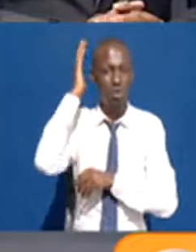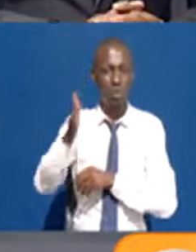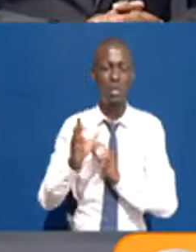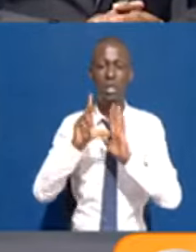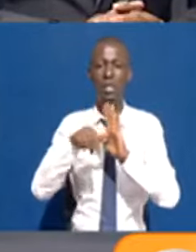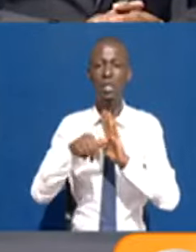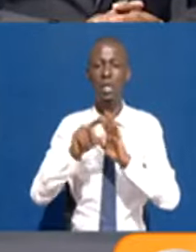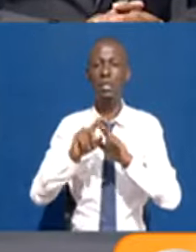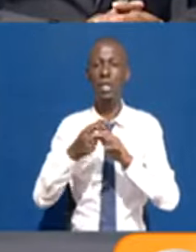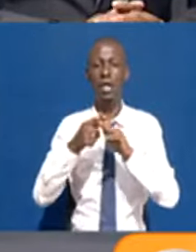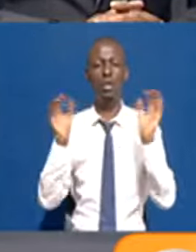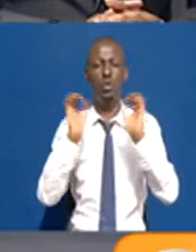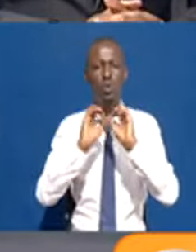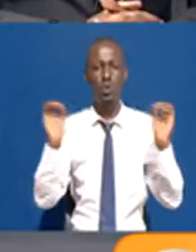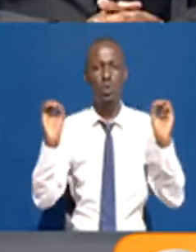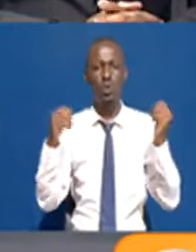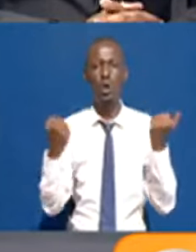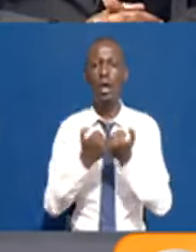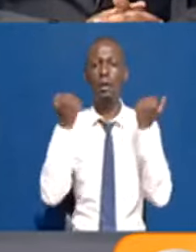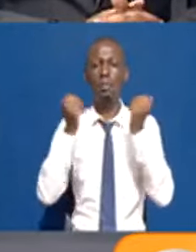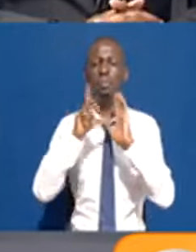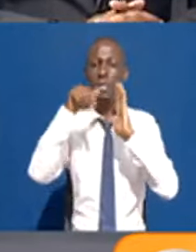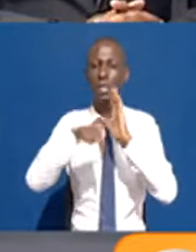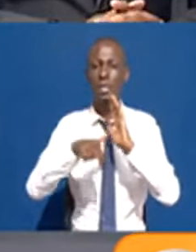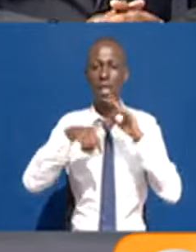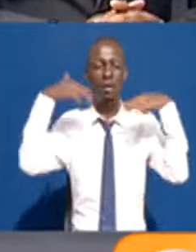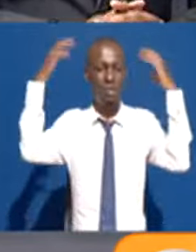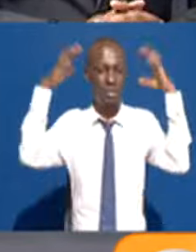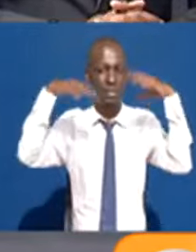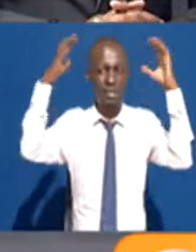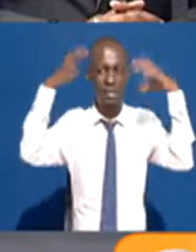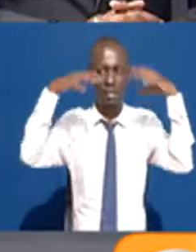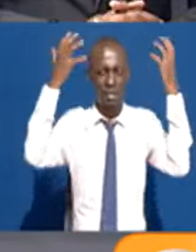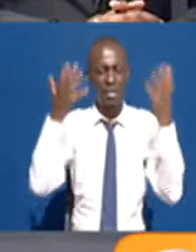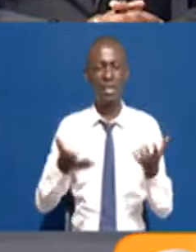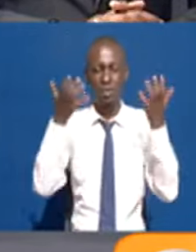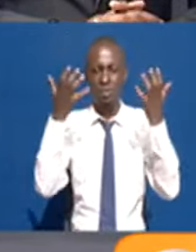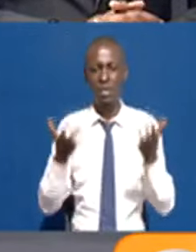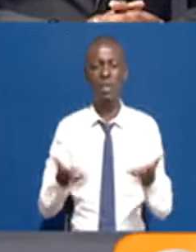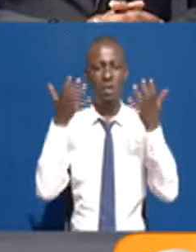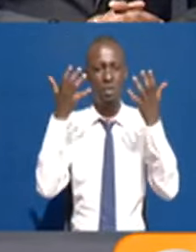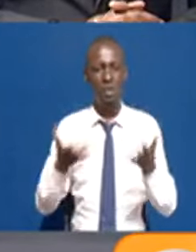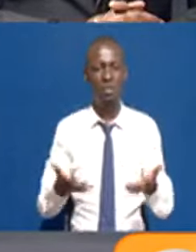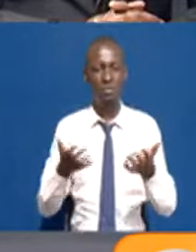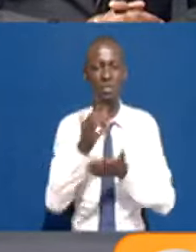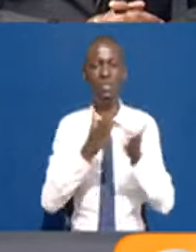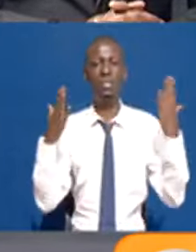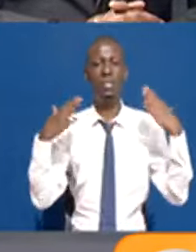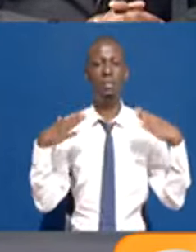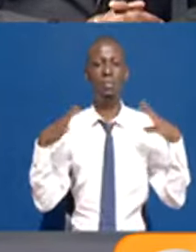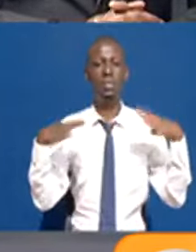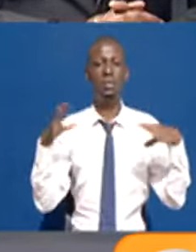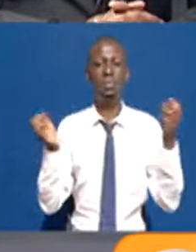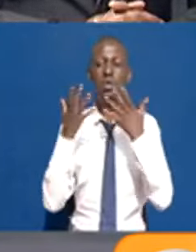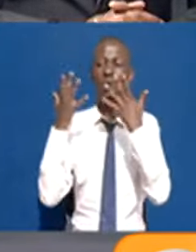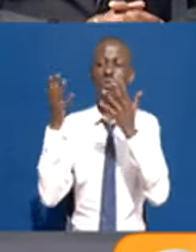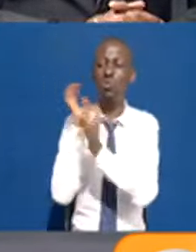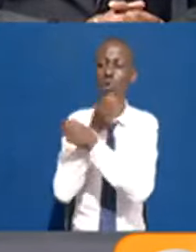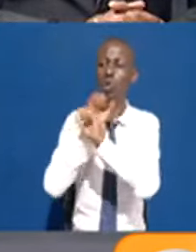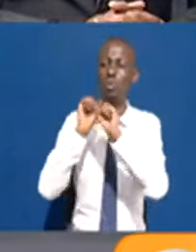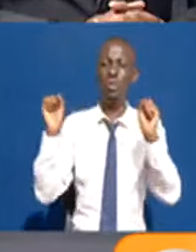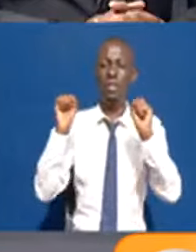not, and then it was on again. Some mystery person tells the president that there will be